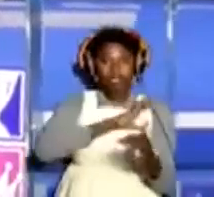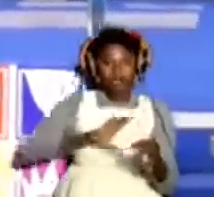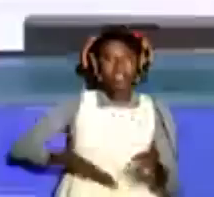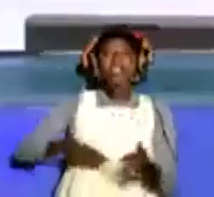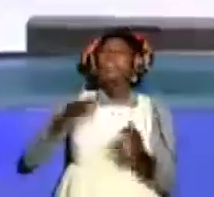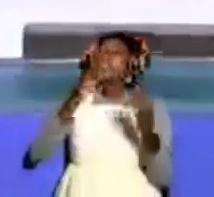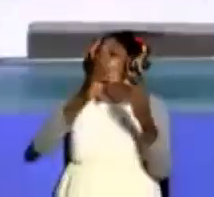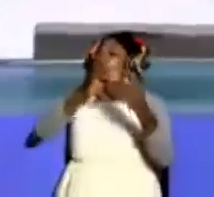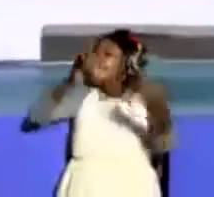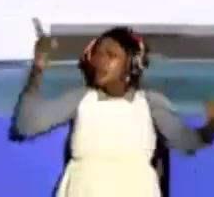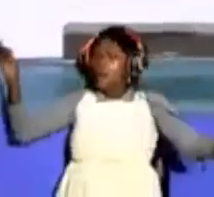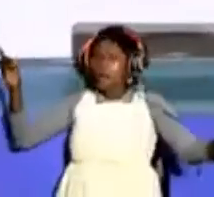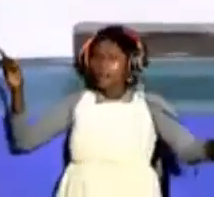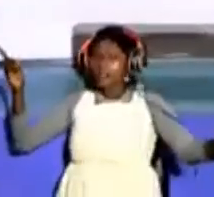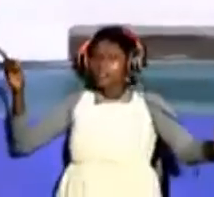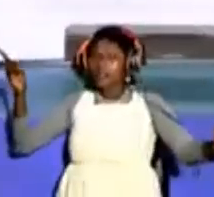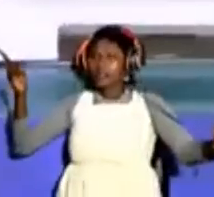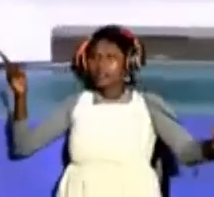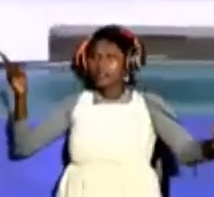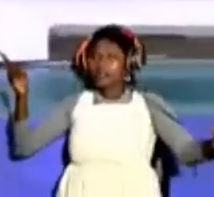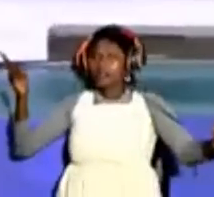let him depart.